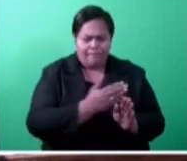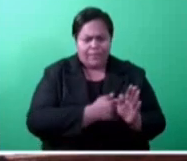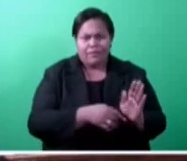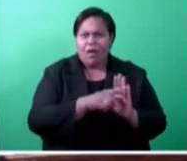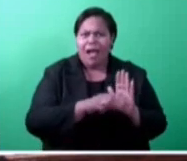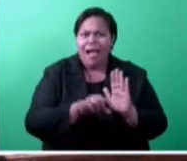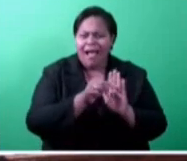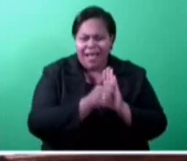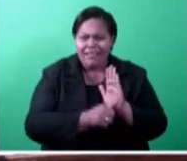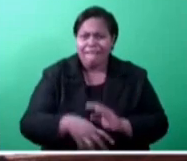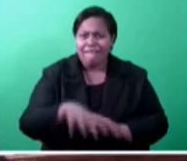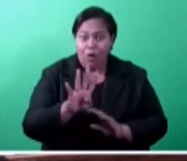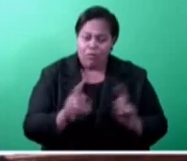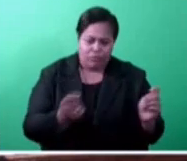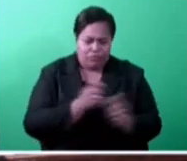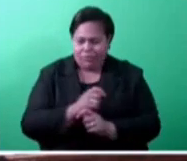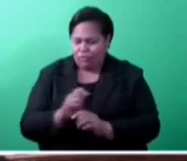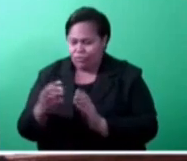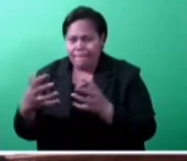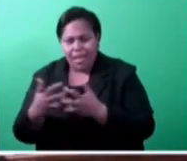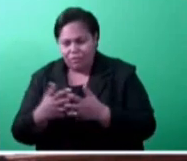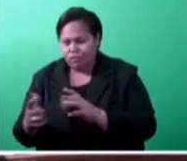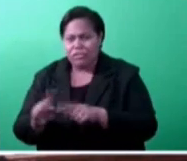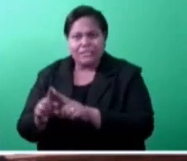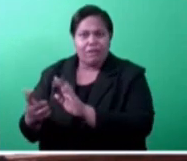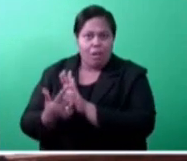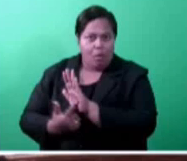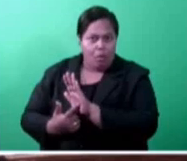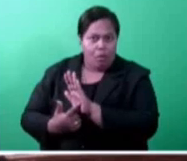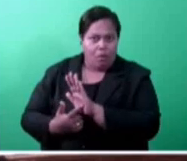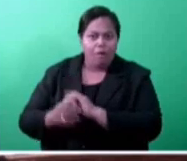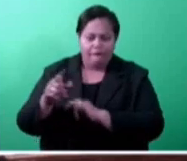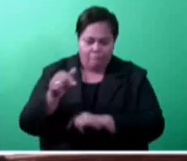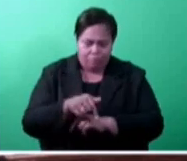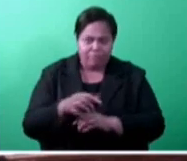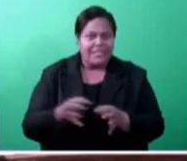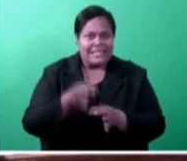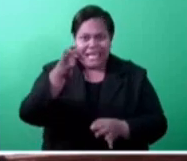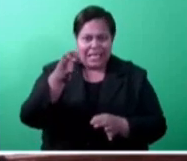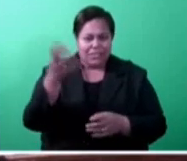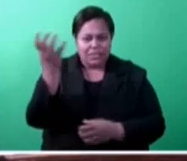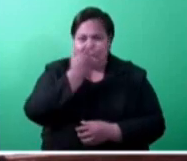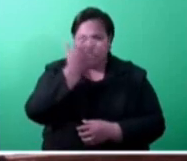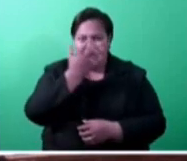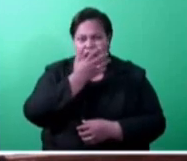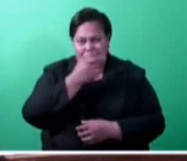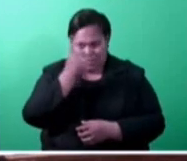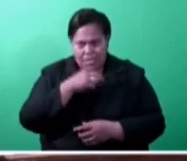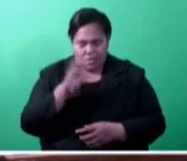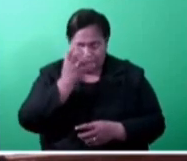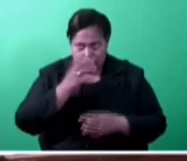the Montreal Protocol set out in Article 1 of the amendment, which will enter into force on the 1st